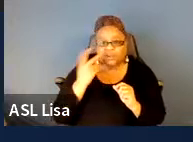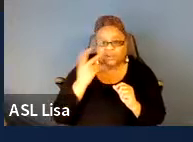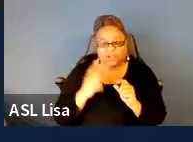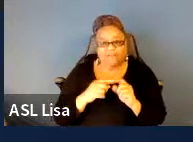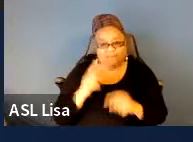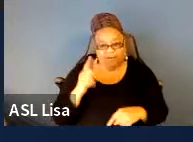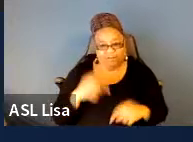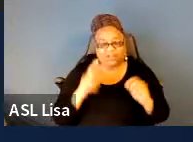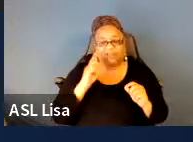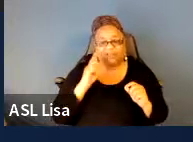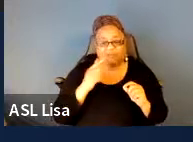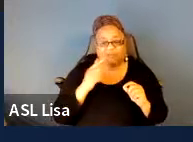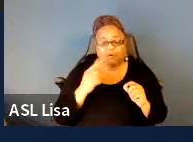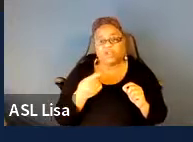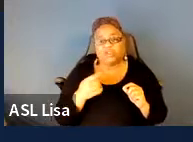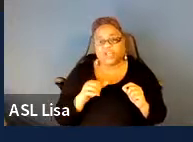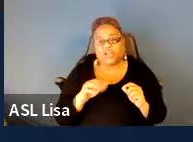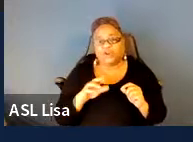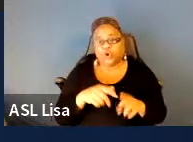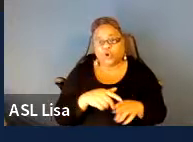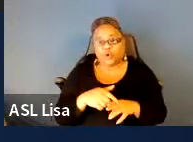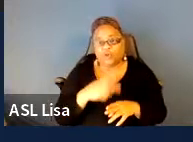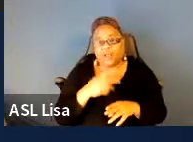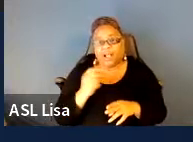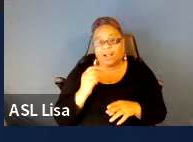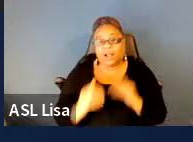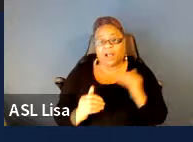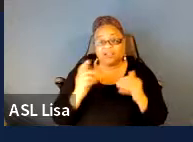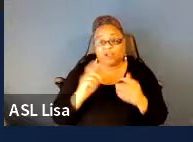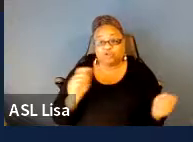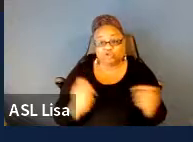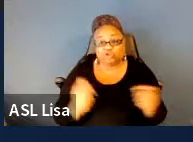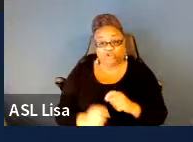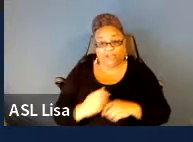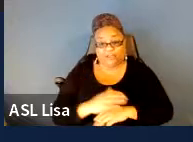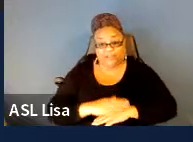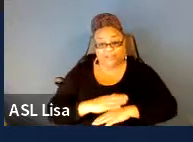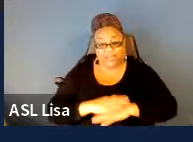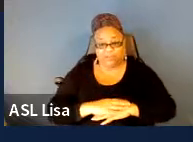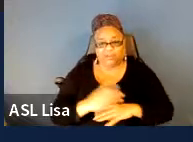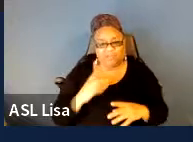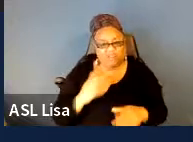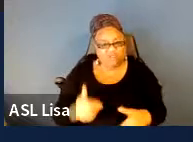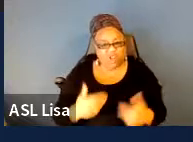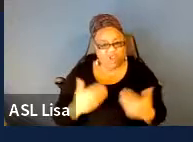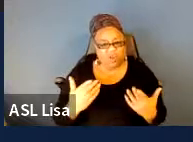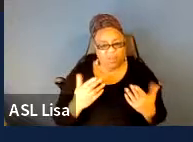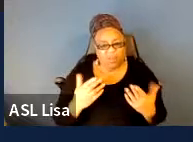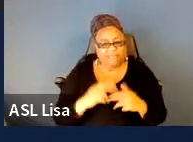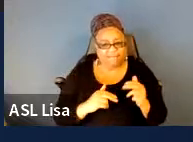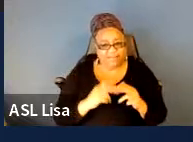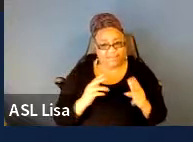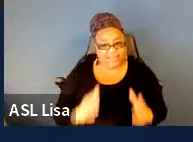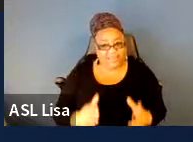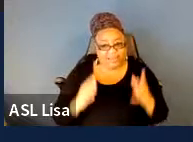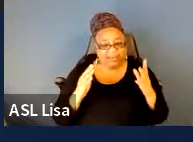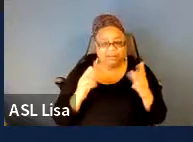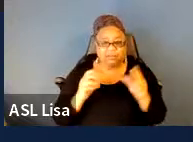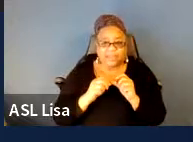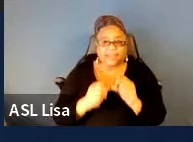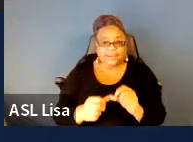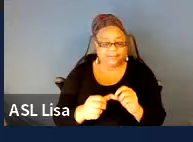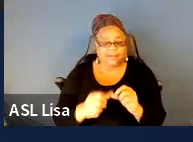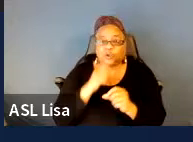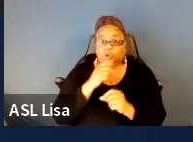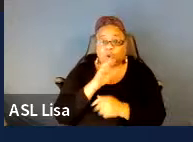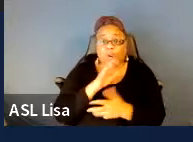adult changing tables. I would recommend that the facility, be consistent, that don't mix up